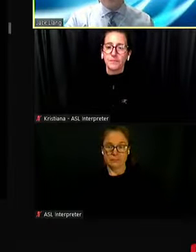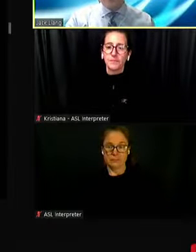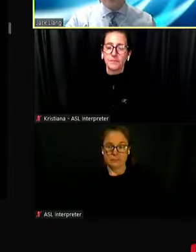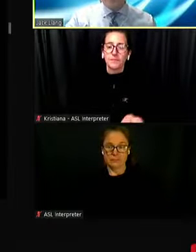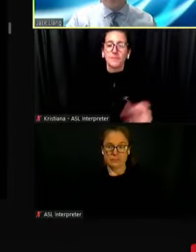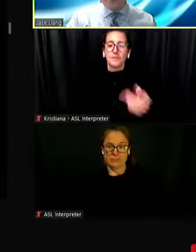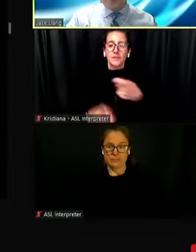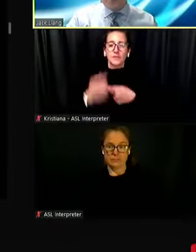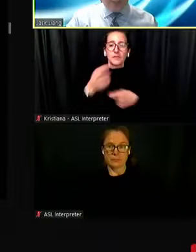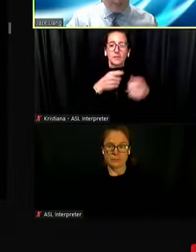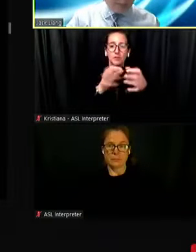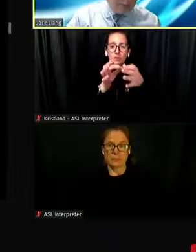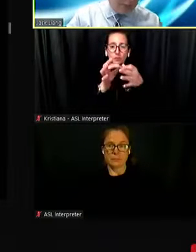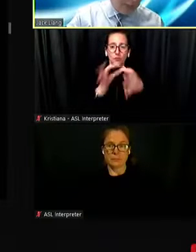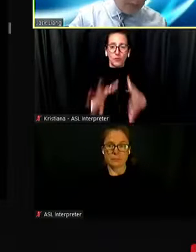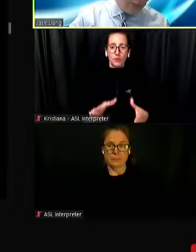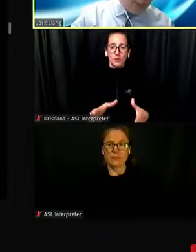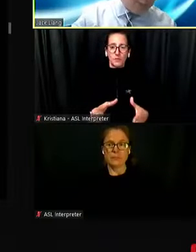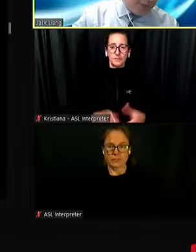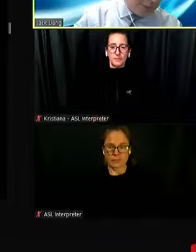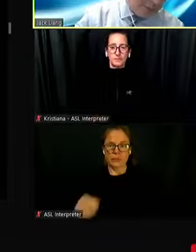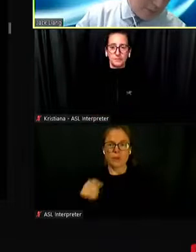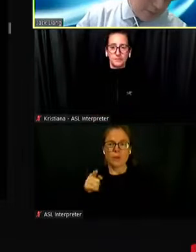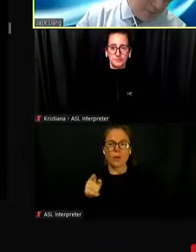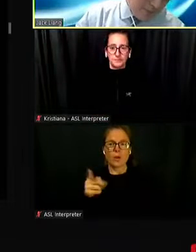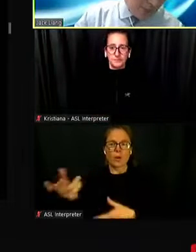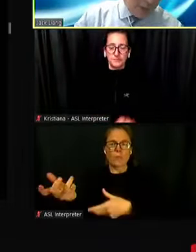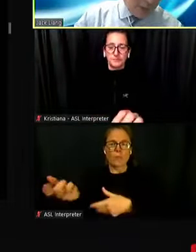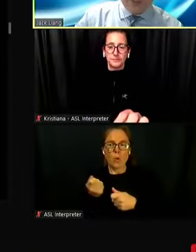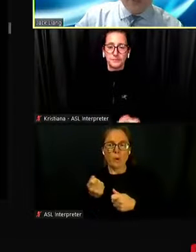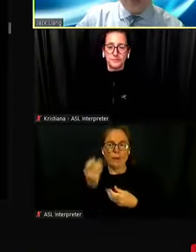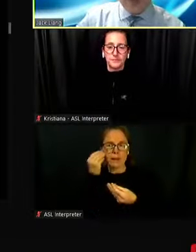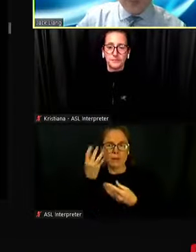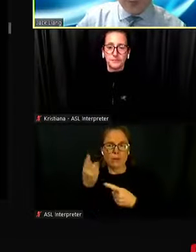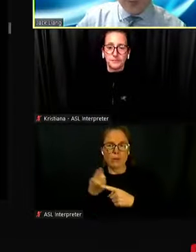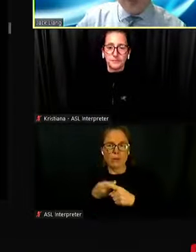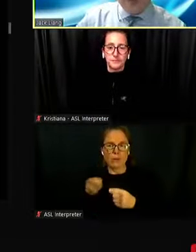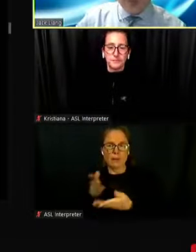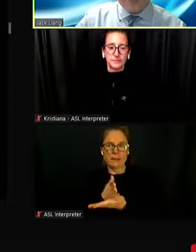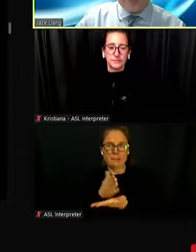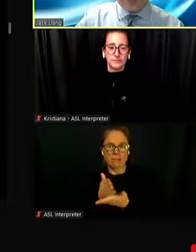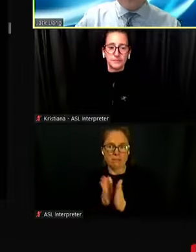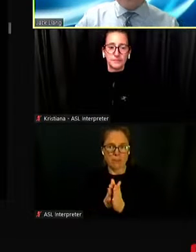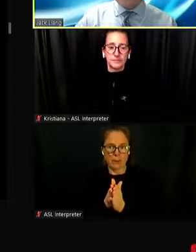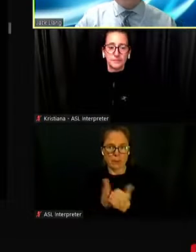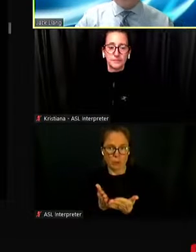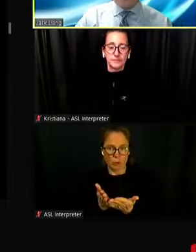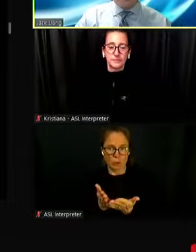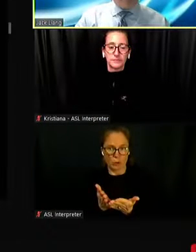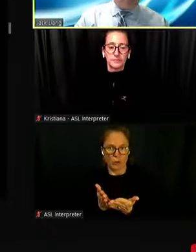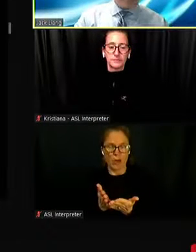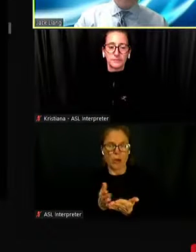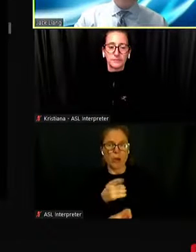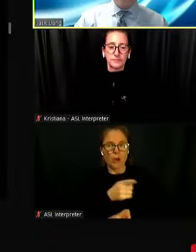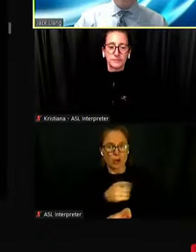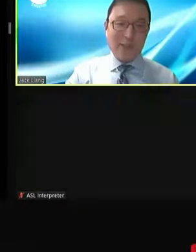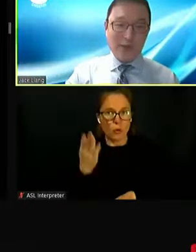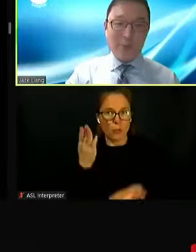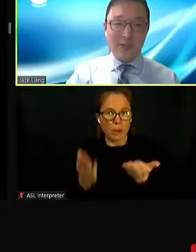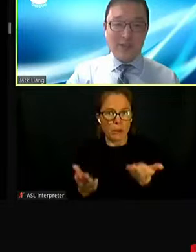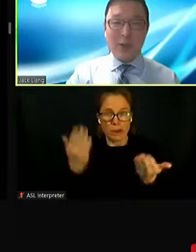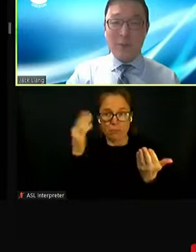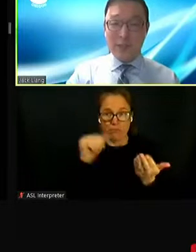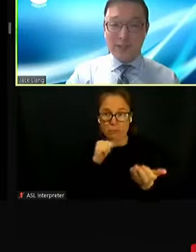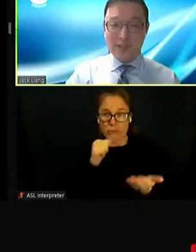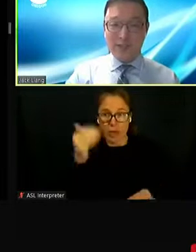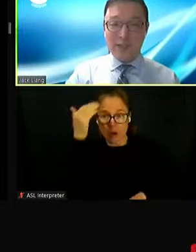the budget book. If you know, many of you may not think that, but the county actually is in quite a